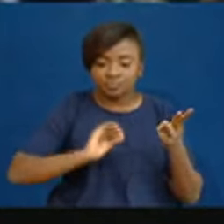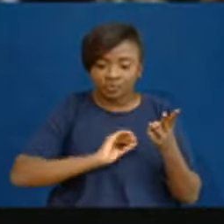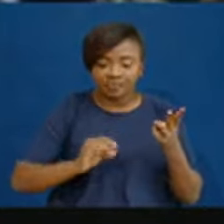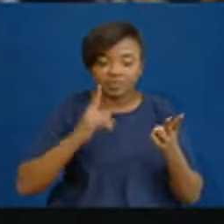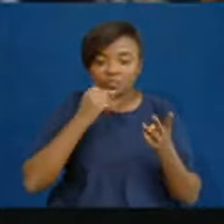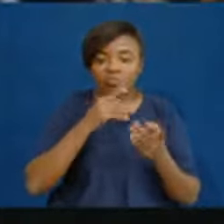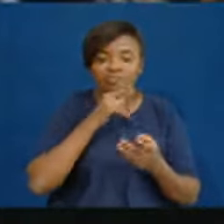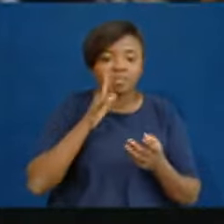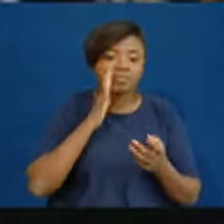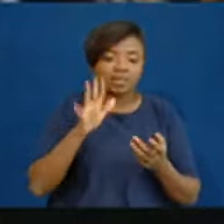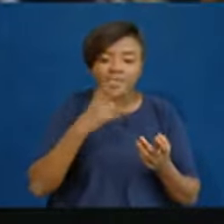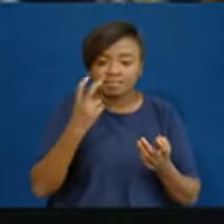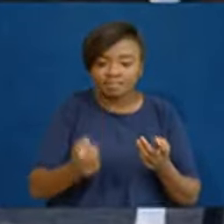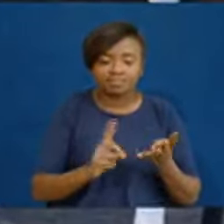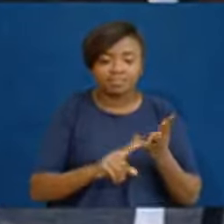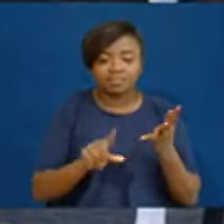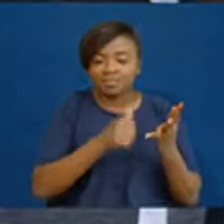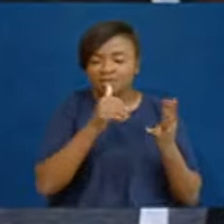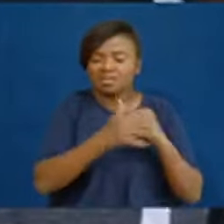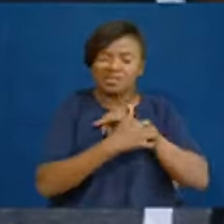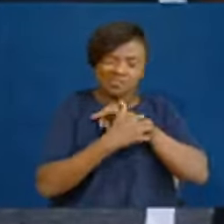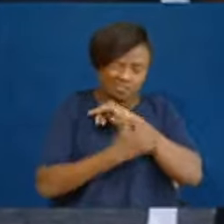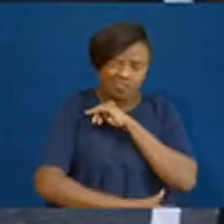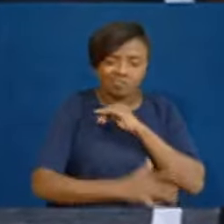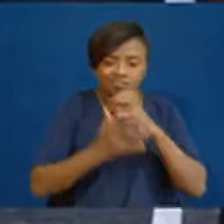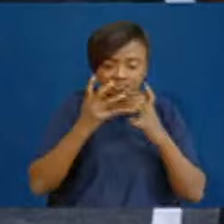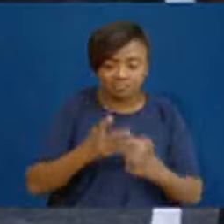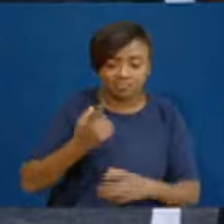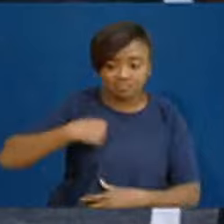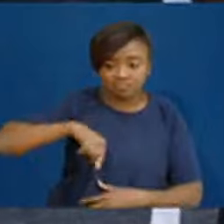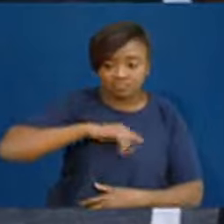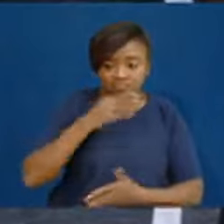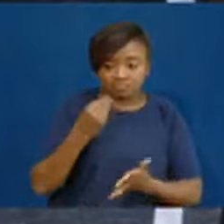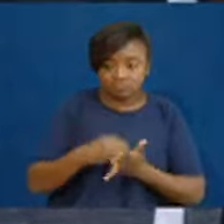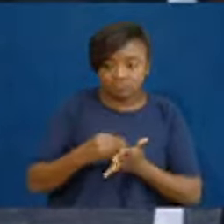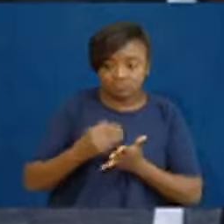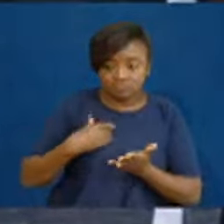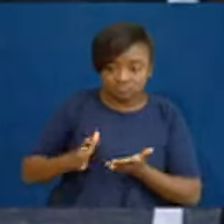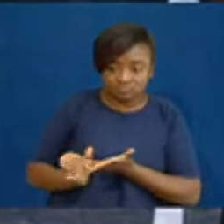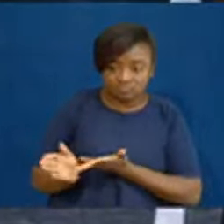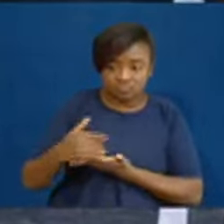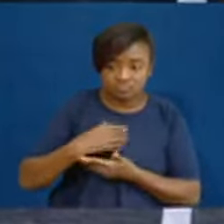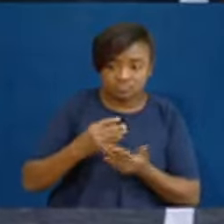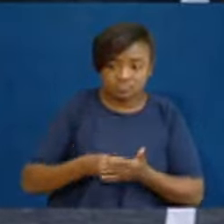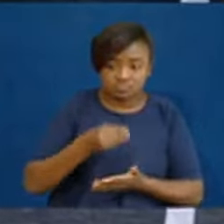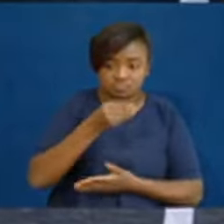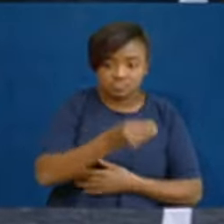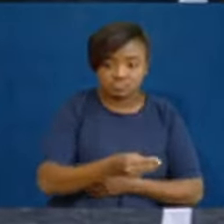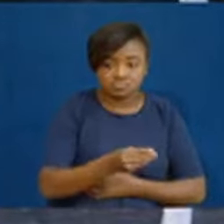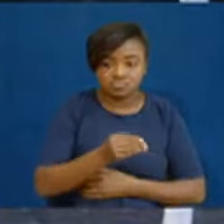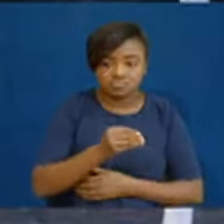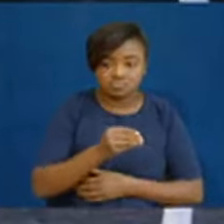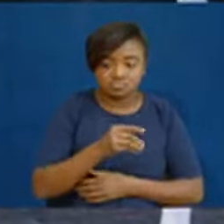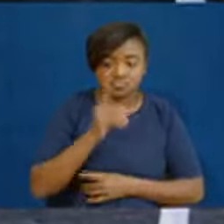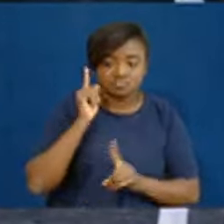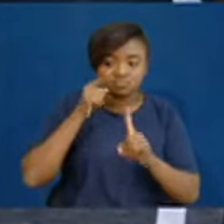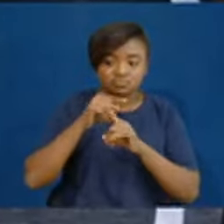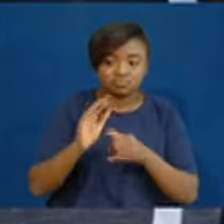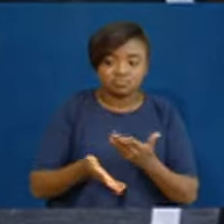who are living in abject poverty. The money we donate all goes to the cause,